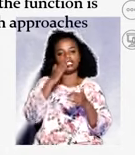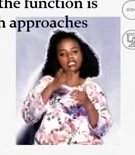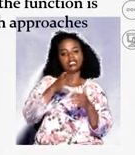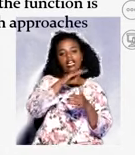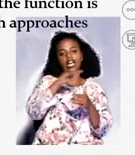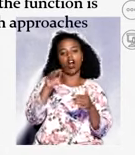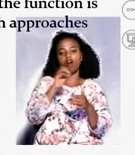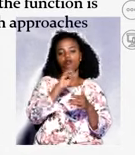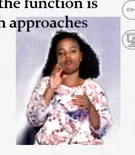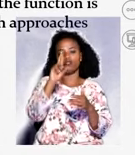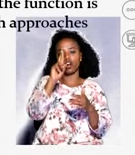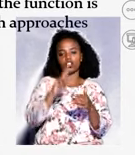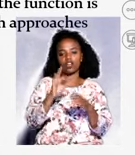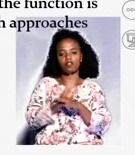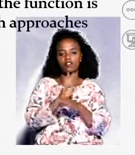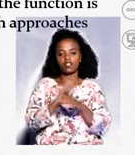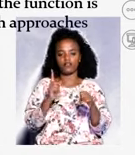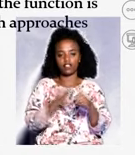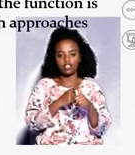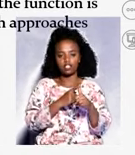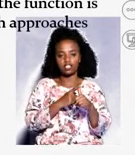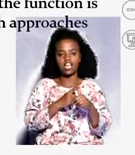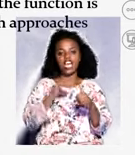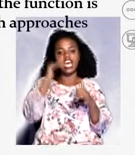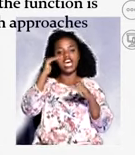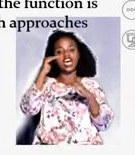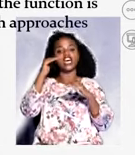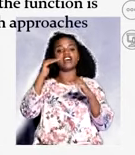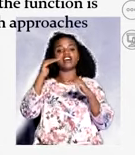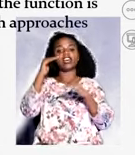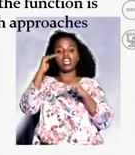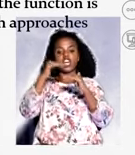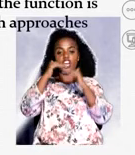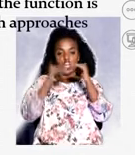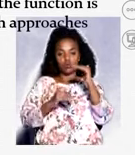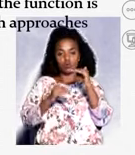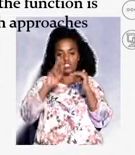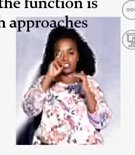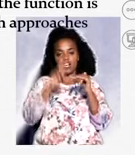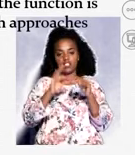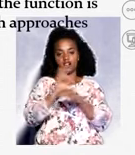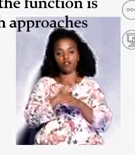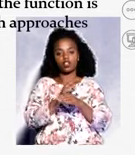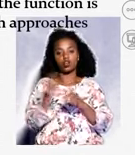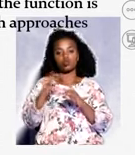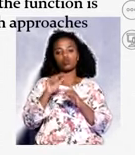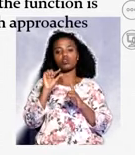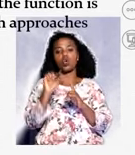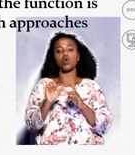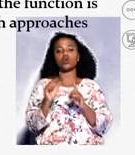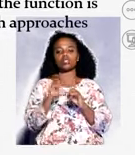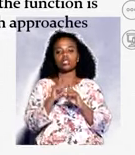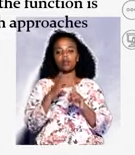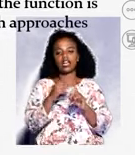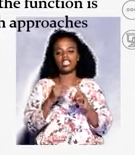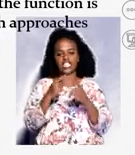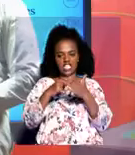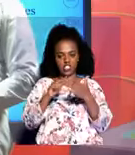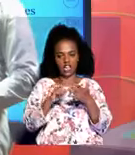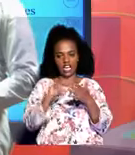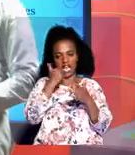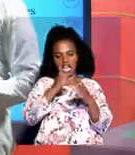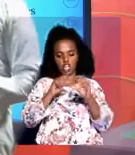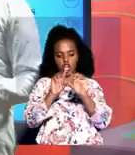function. So the first step is reduce the rational function to the lowest term and check for any open holes in the